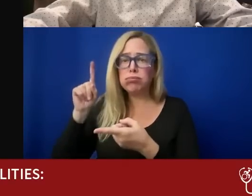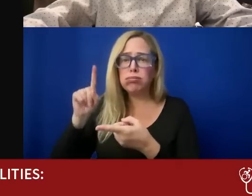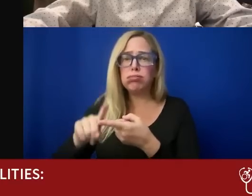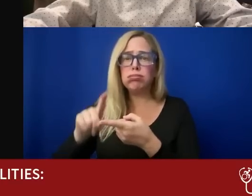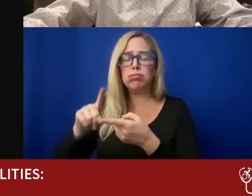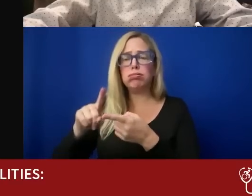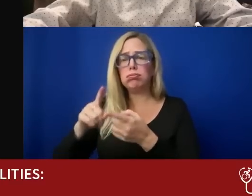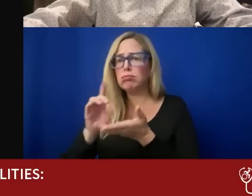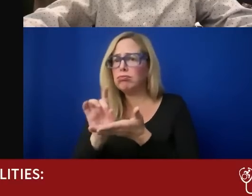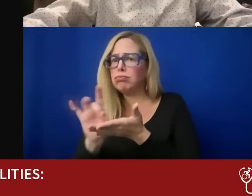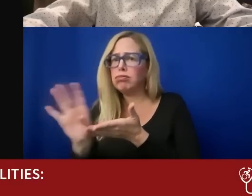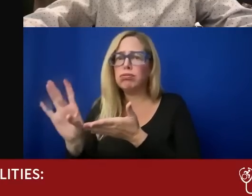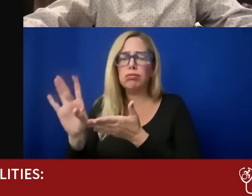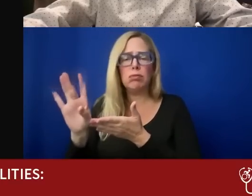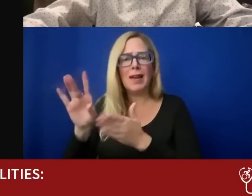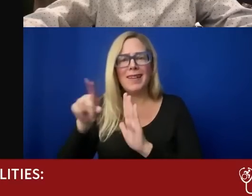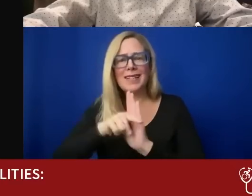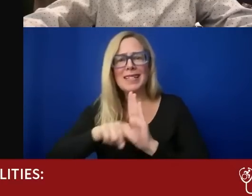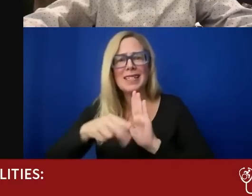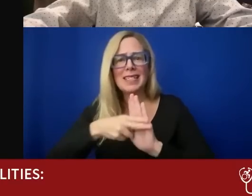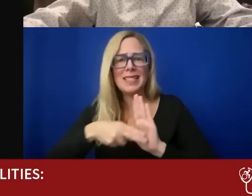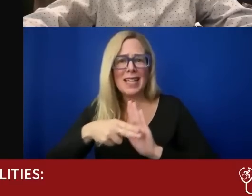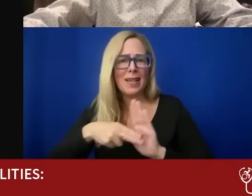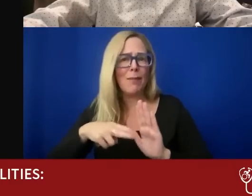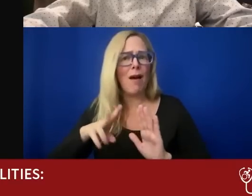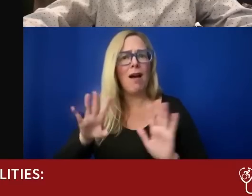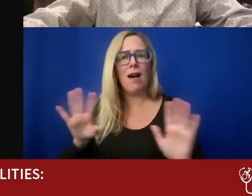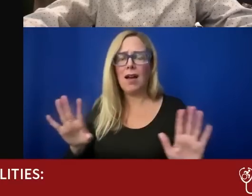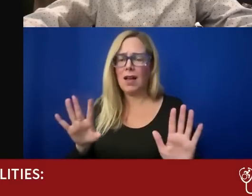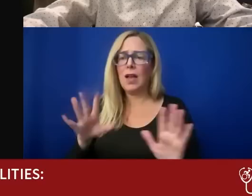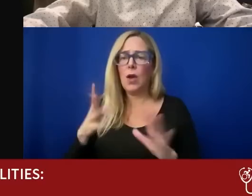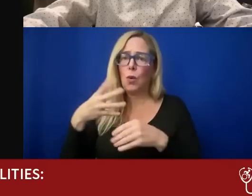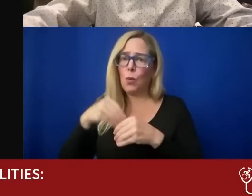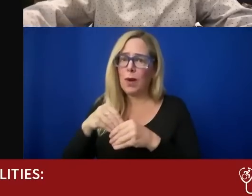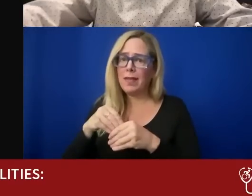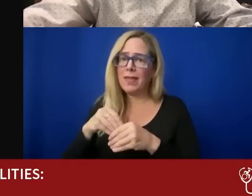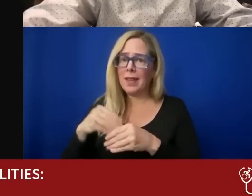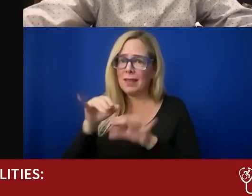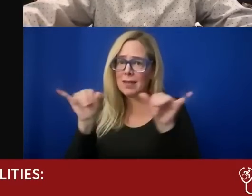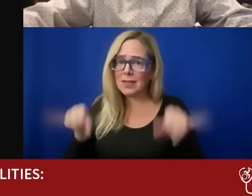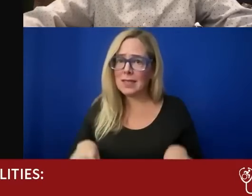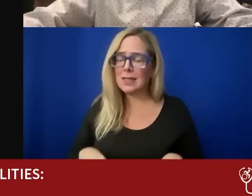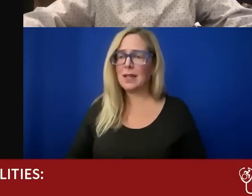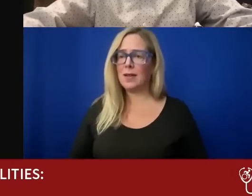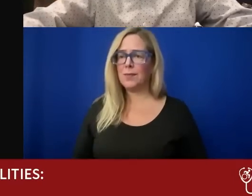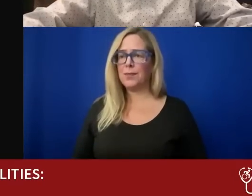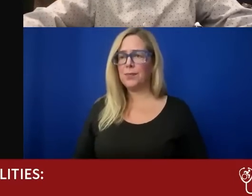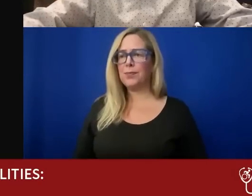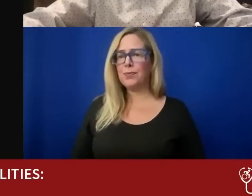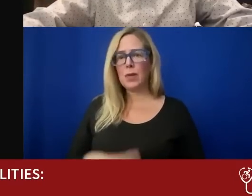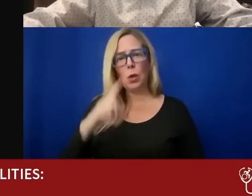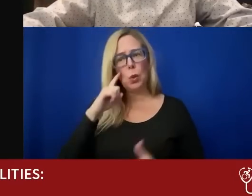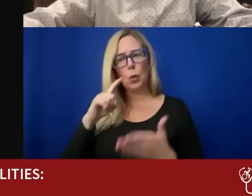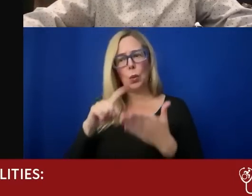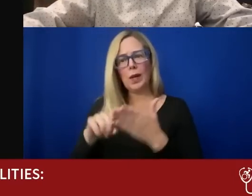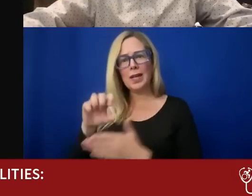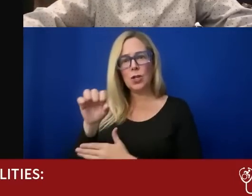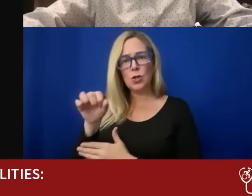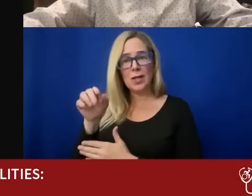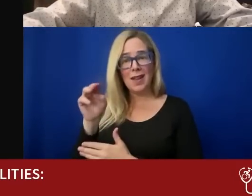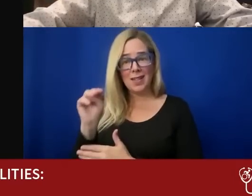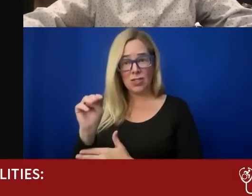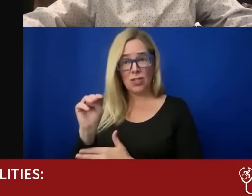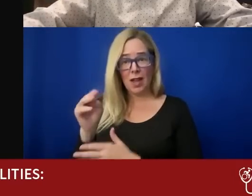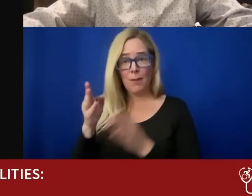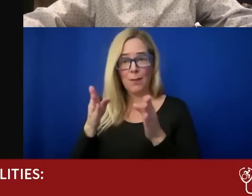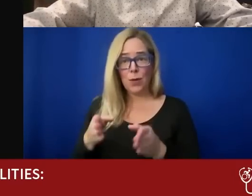similar notion kind of goes along with depression symptoms. We found that SGM people with any disability had about 3.2 times higher